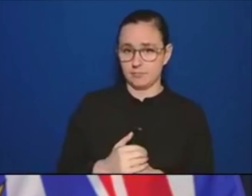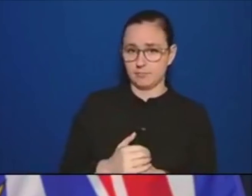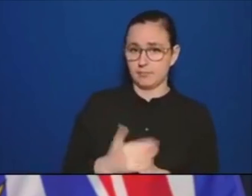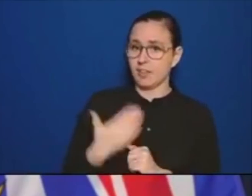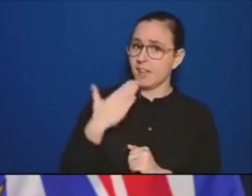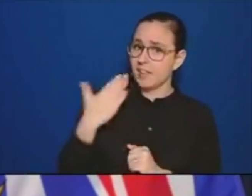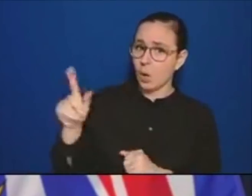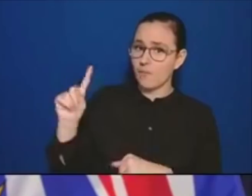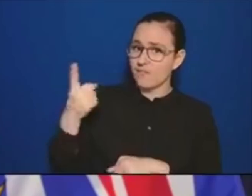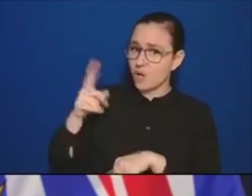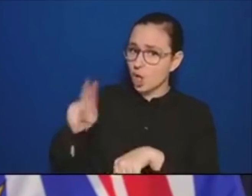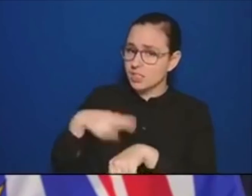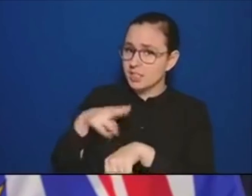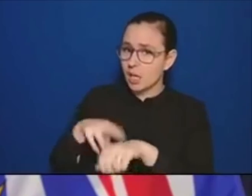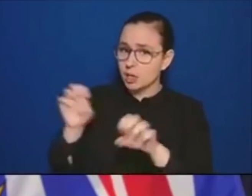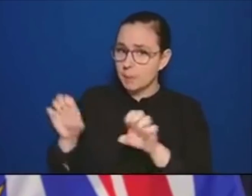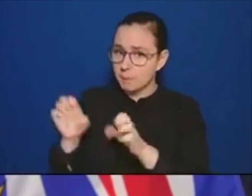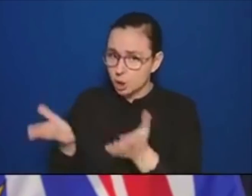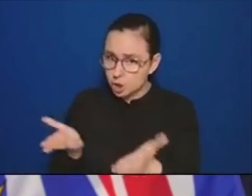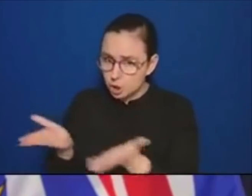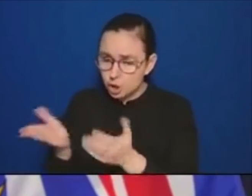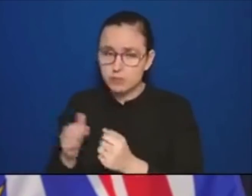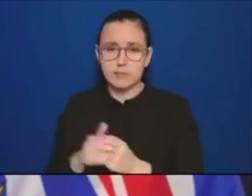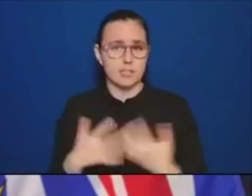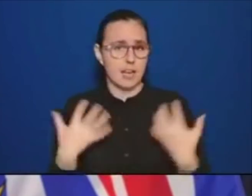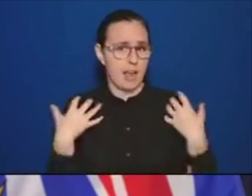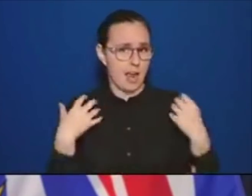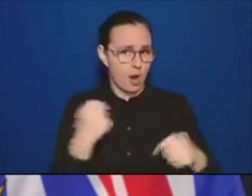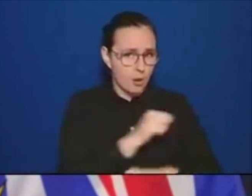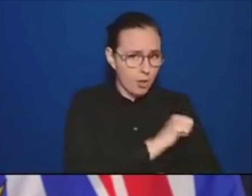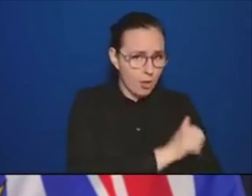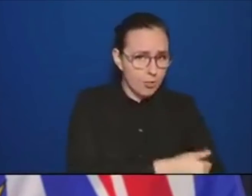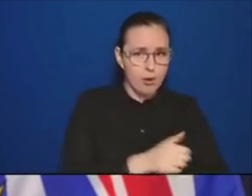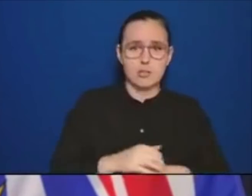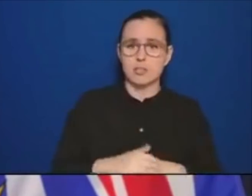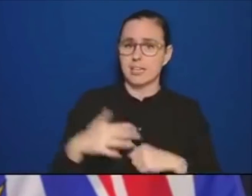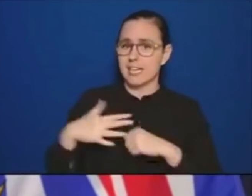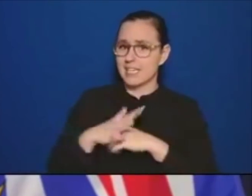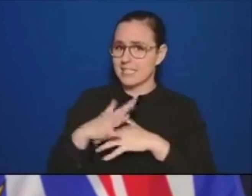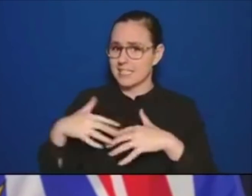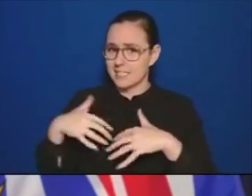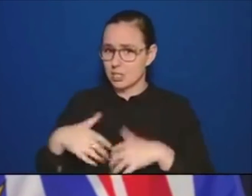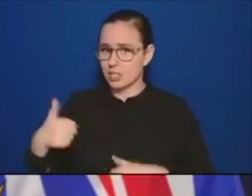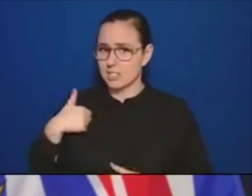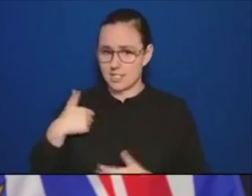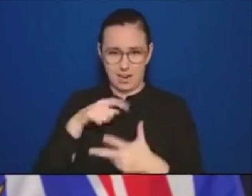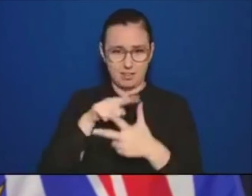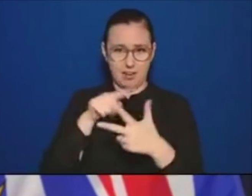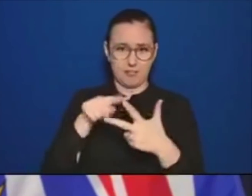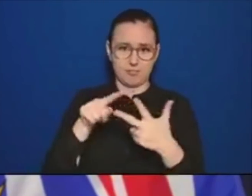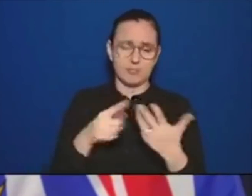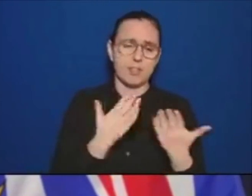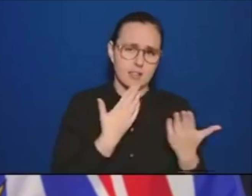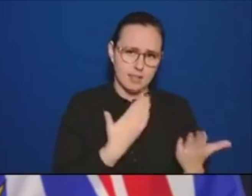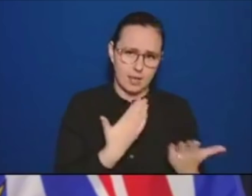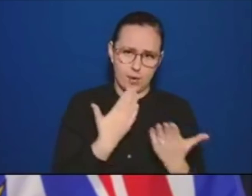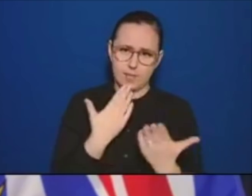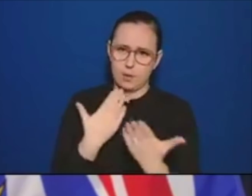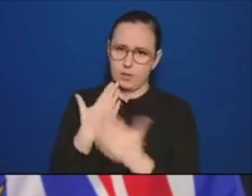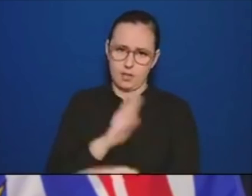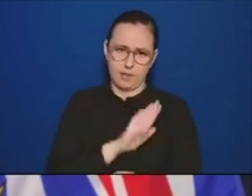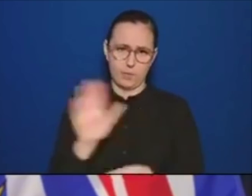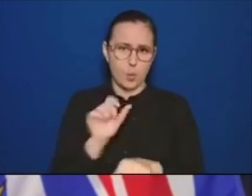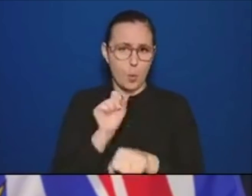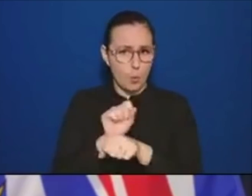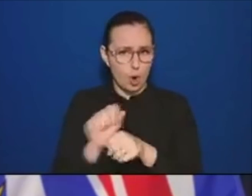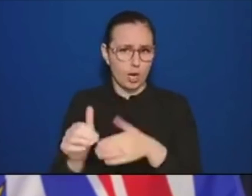Nation Health Authority, and Indigenous Services Canada for their leadership and work as well. Thank you.